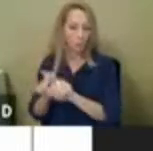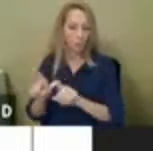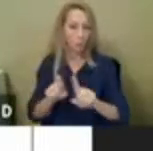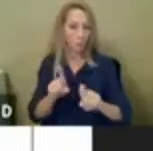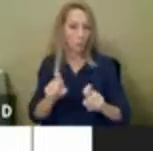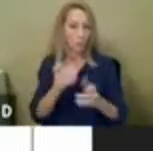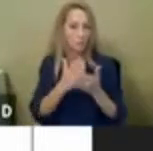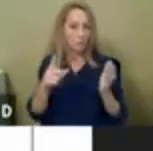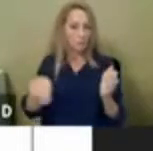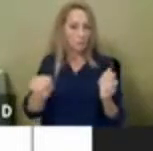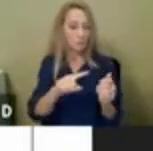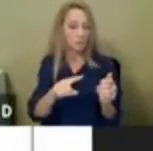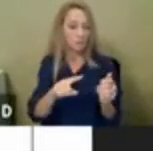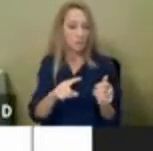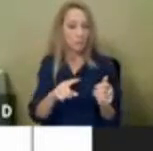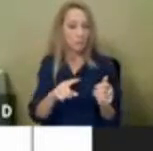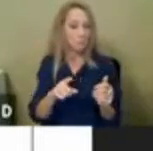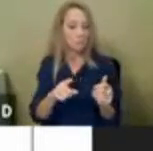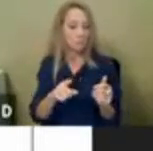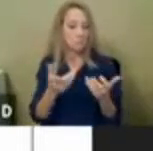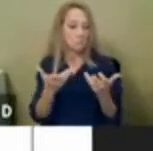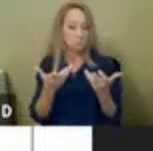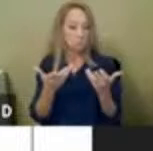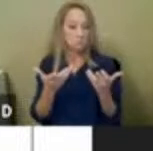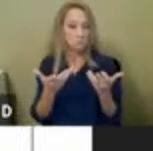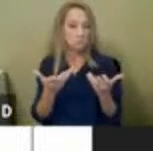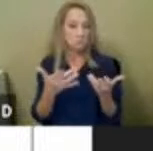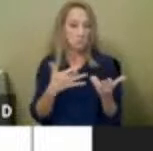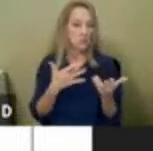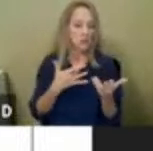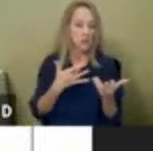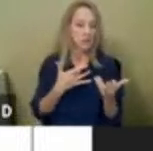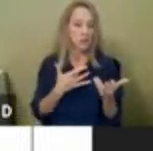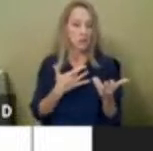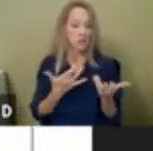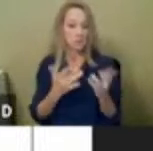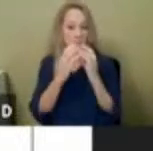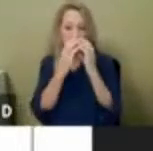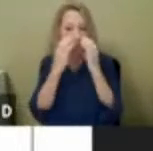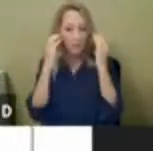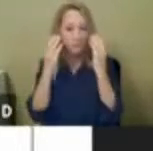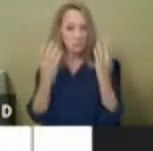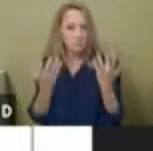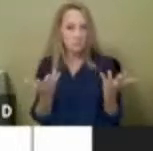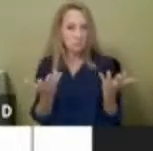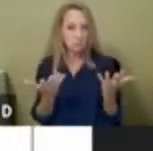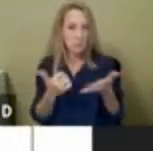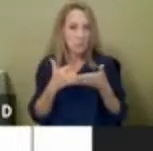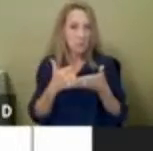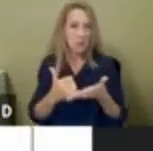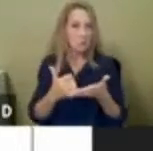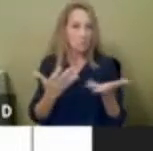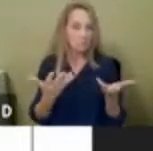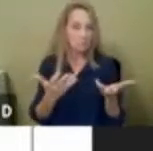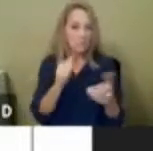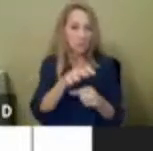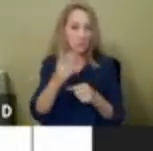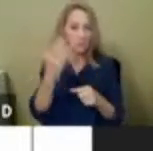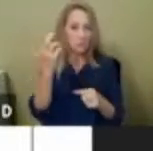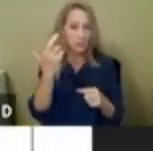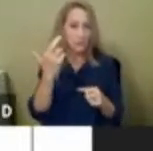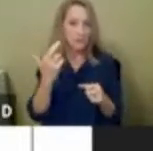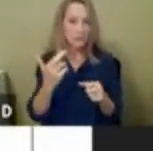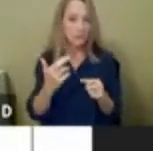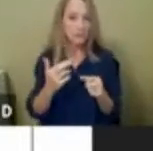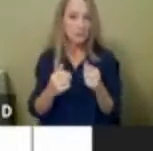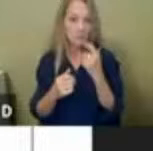really are not bought into masks, there's still that significant percentage that that would say the reason not is just that they don't believe that